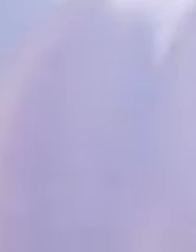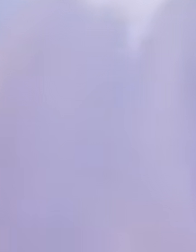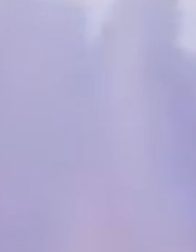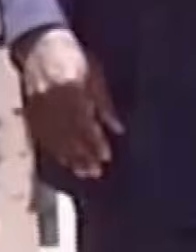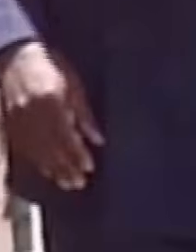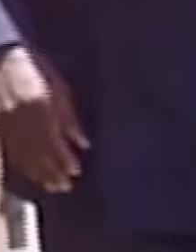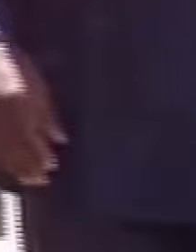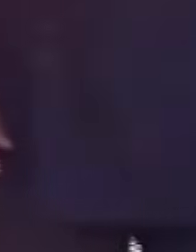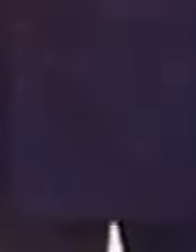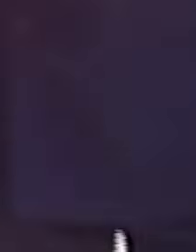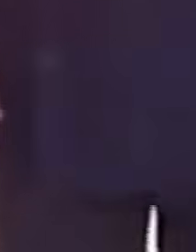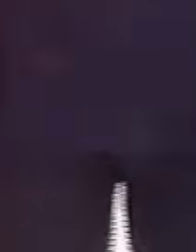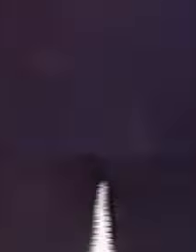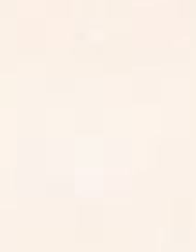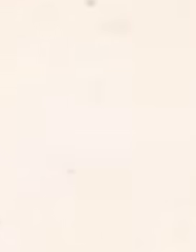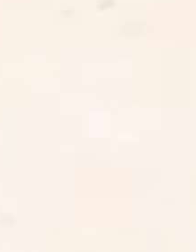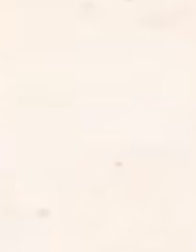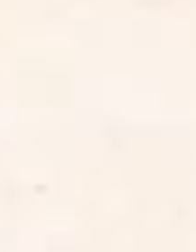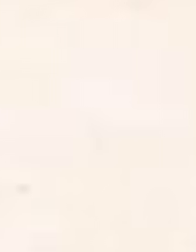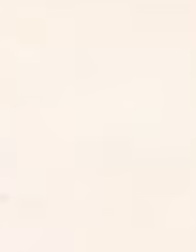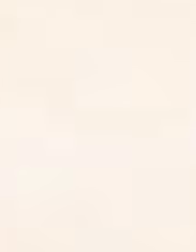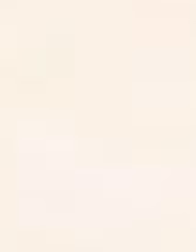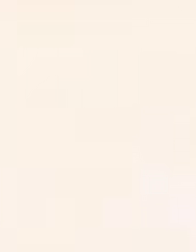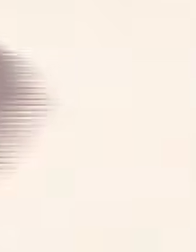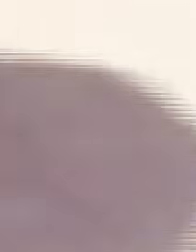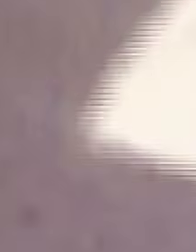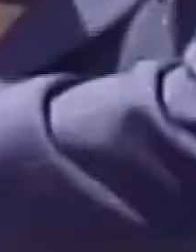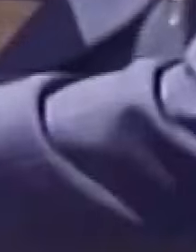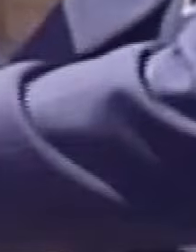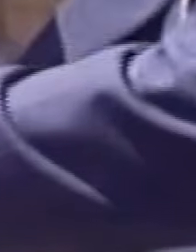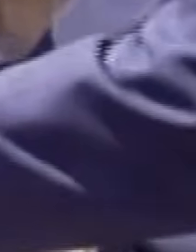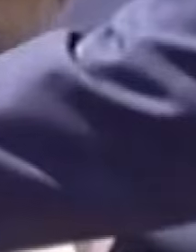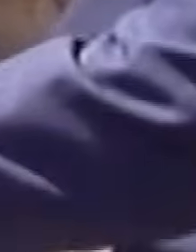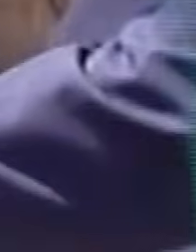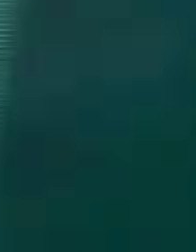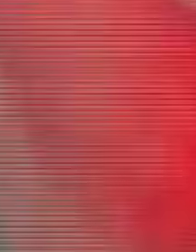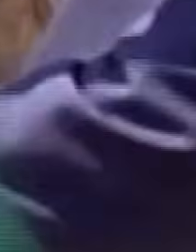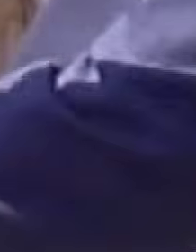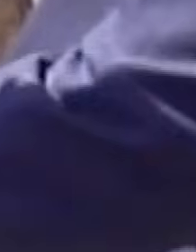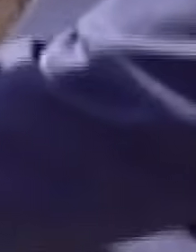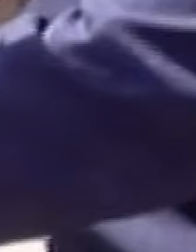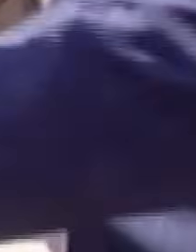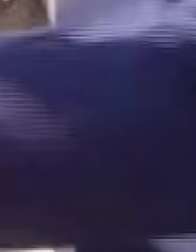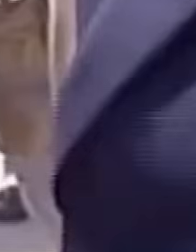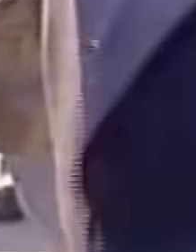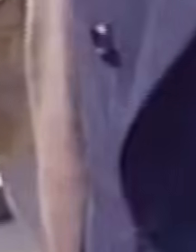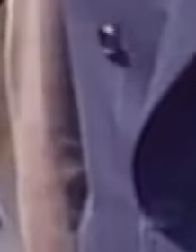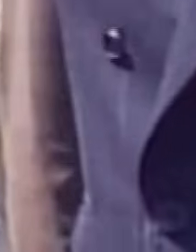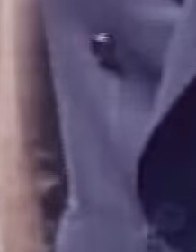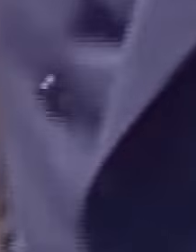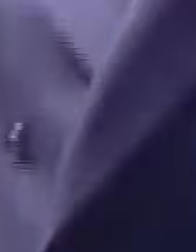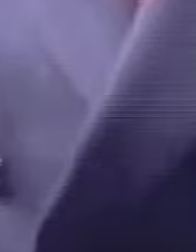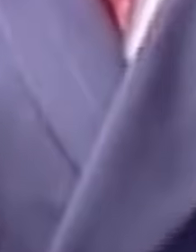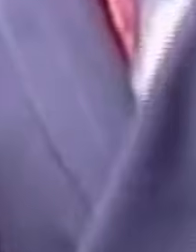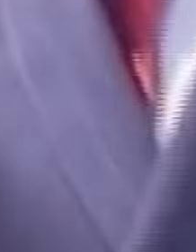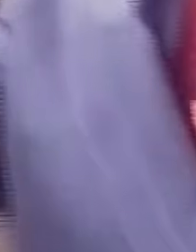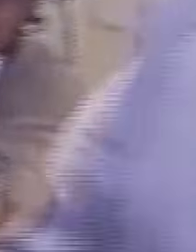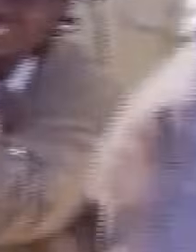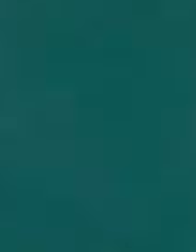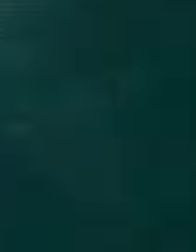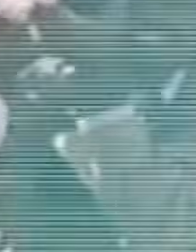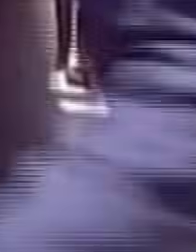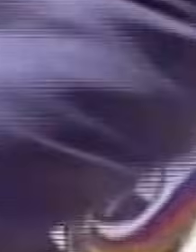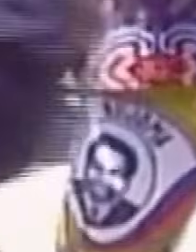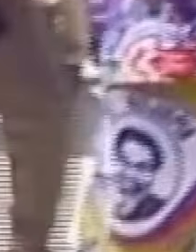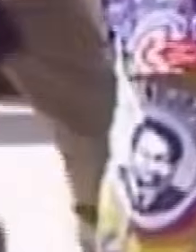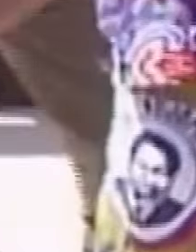A new dawn was on the horizon when Nujoma and his wife Kovambo embarked on a chartered Ethiopian airline